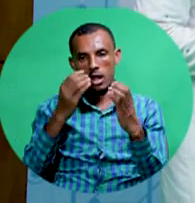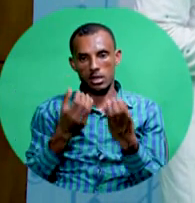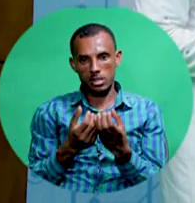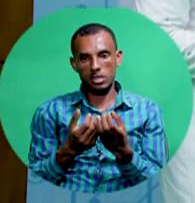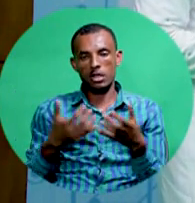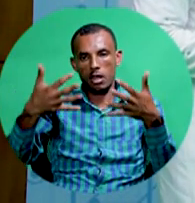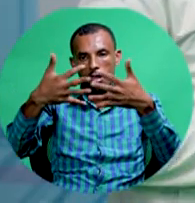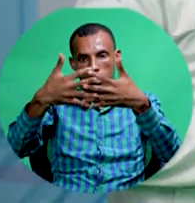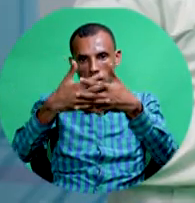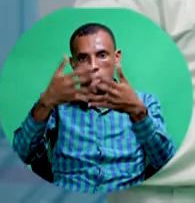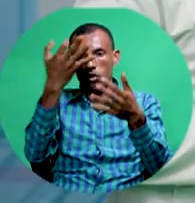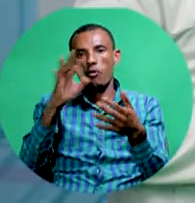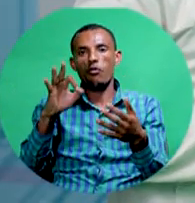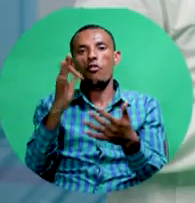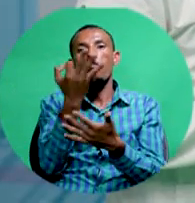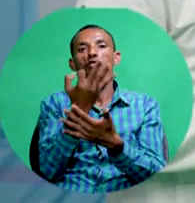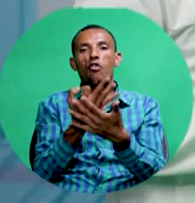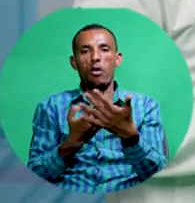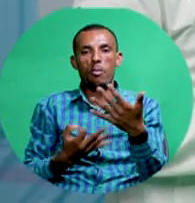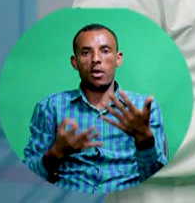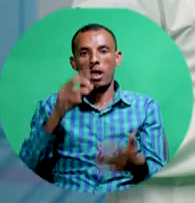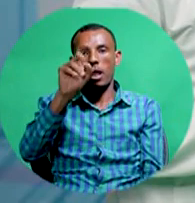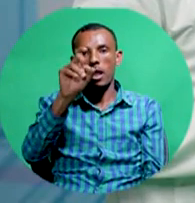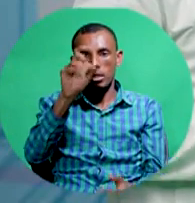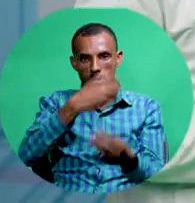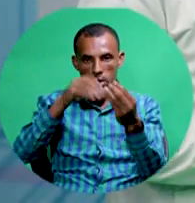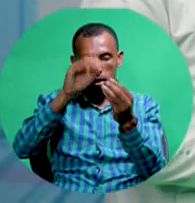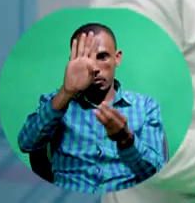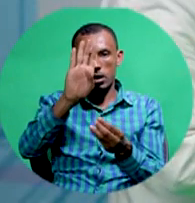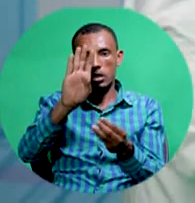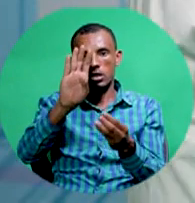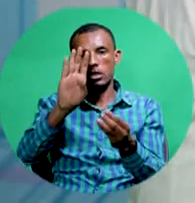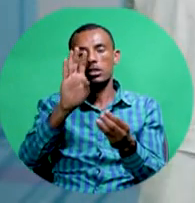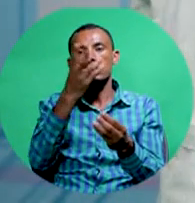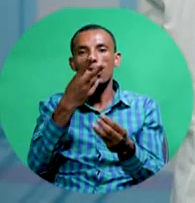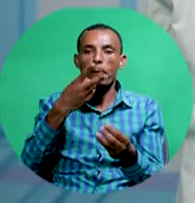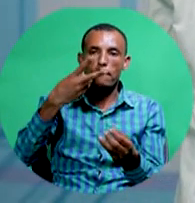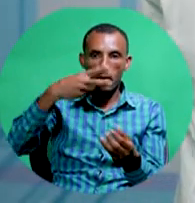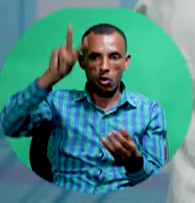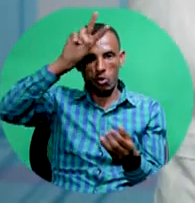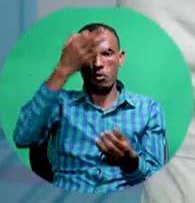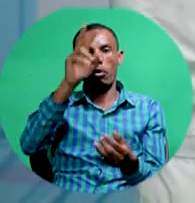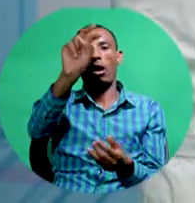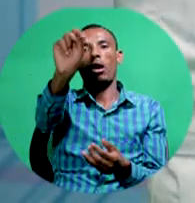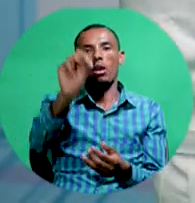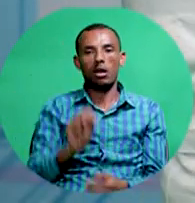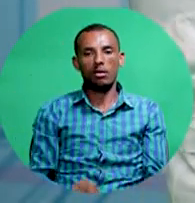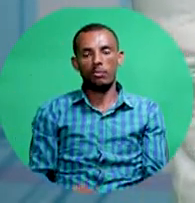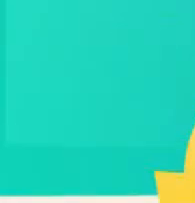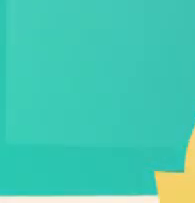the integration of the form x plus p the power of n okay let's see that